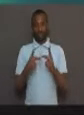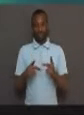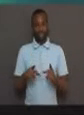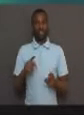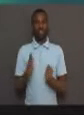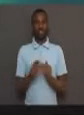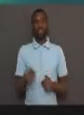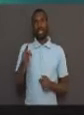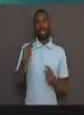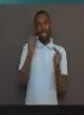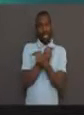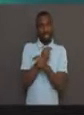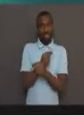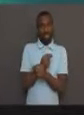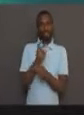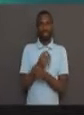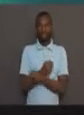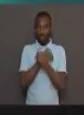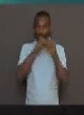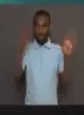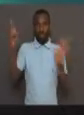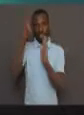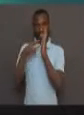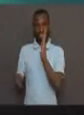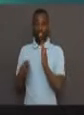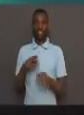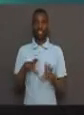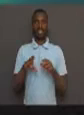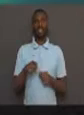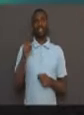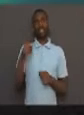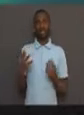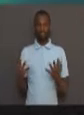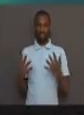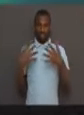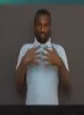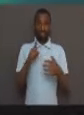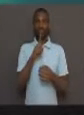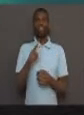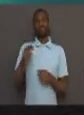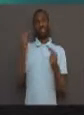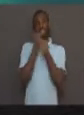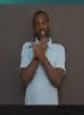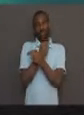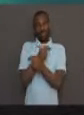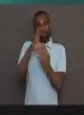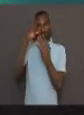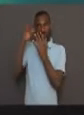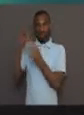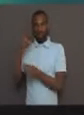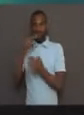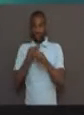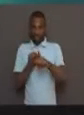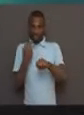It naturally emits radiation, which makes it a natural choice